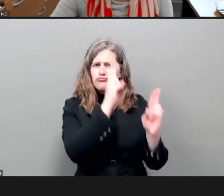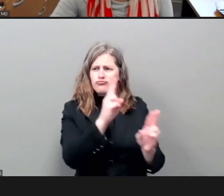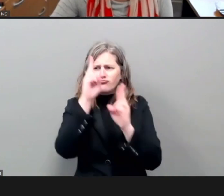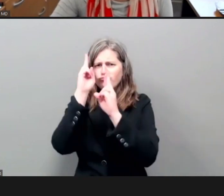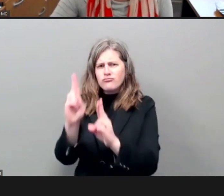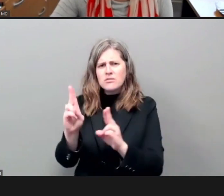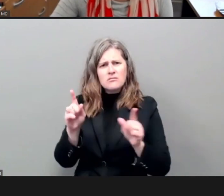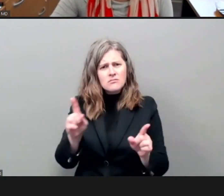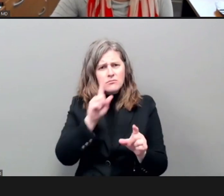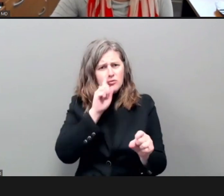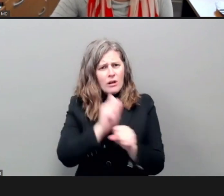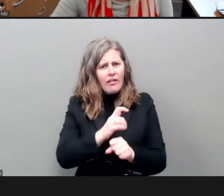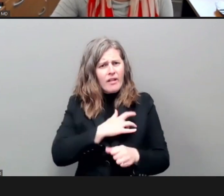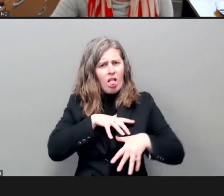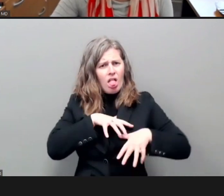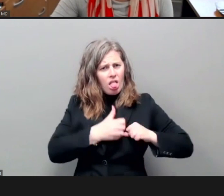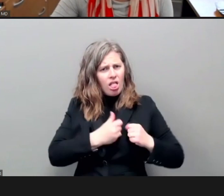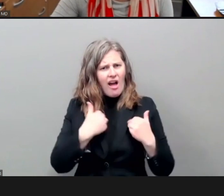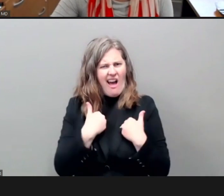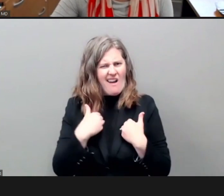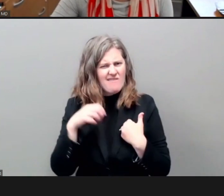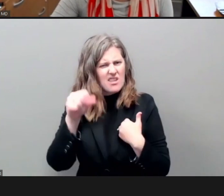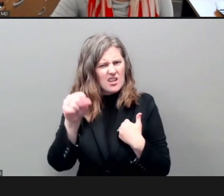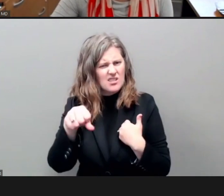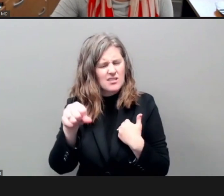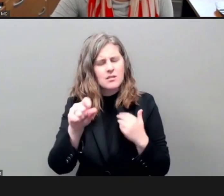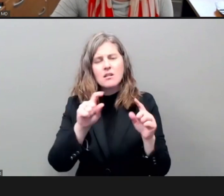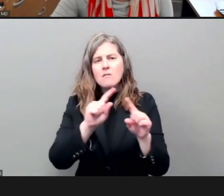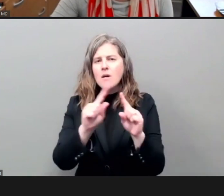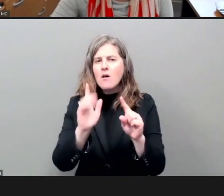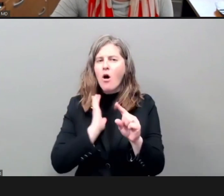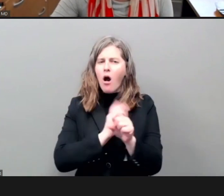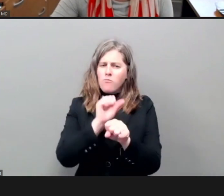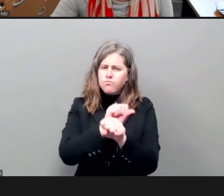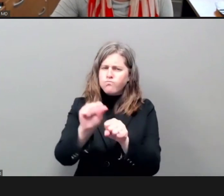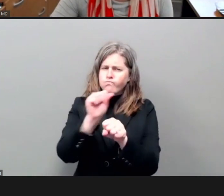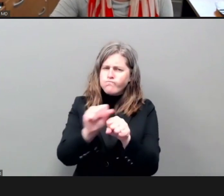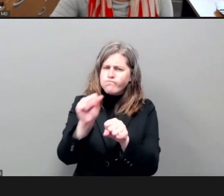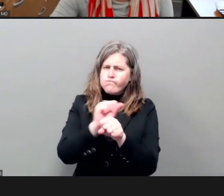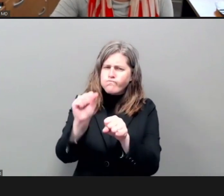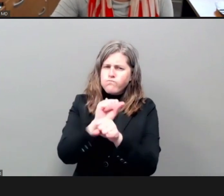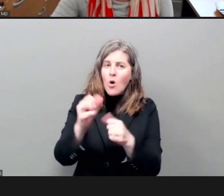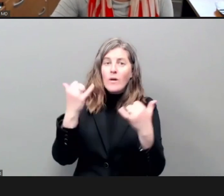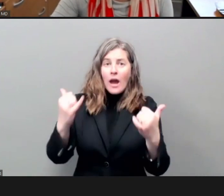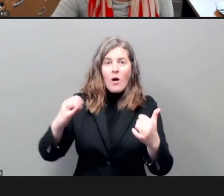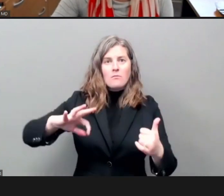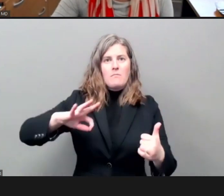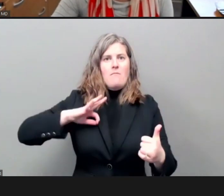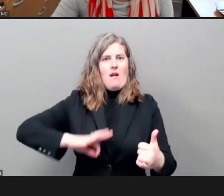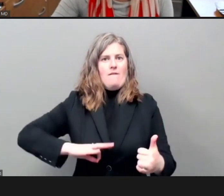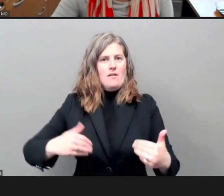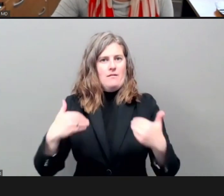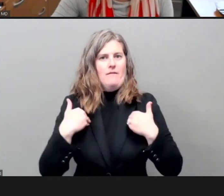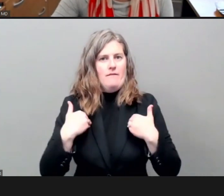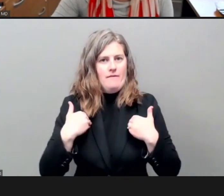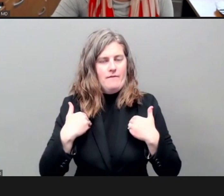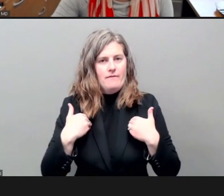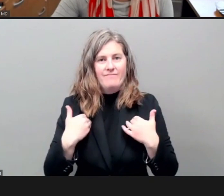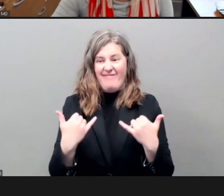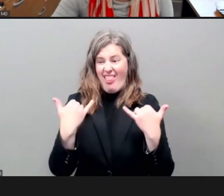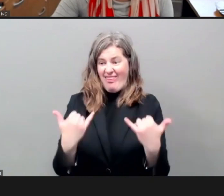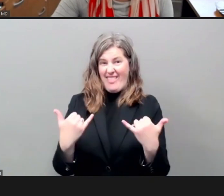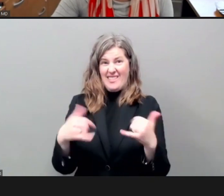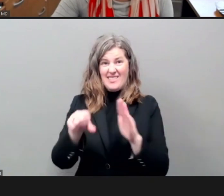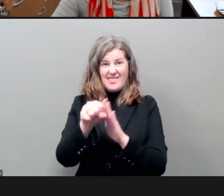are real losses. But our efforts have in fact paid off. This is a state that